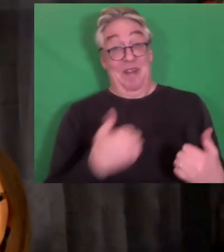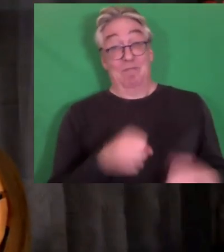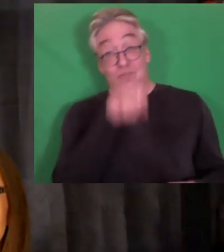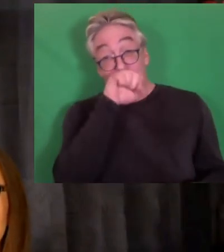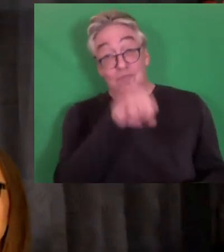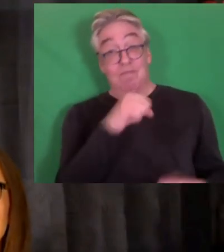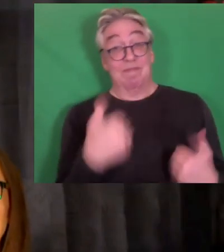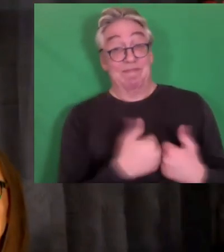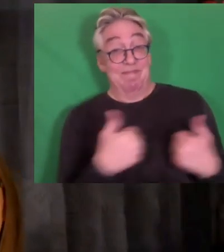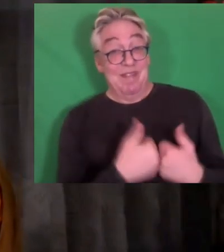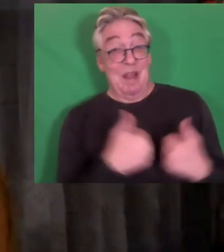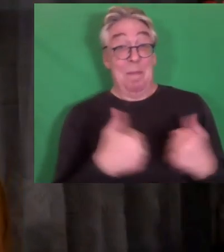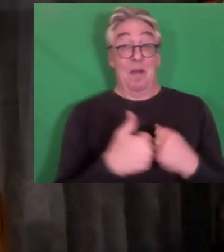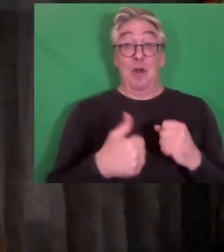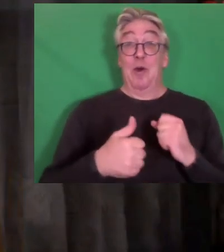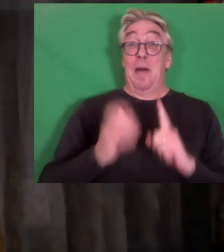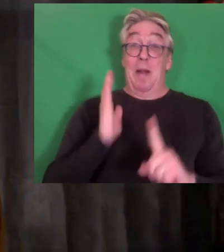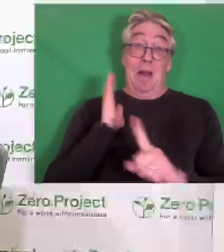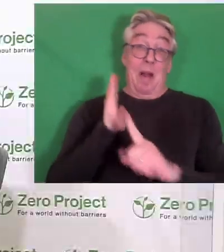for us. That's just fine, yeah. We just go with it.